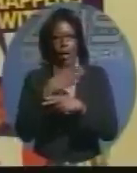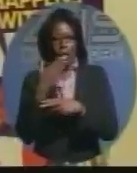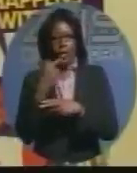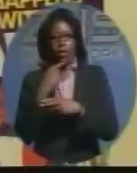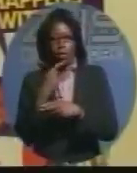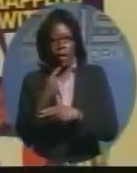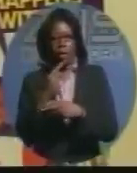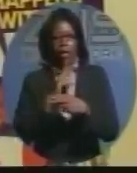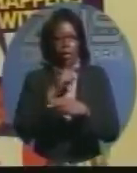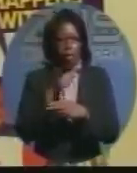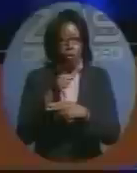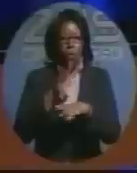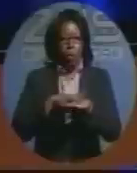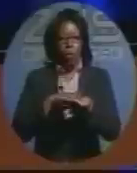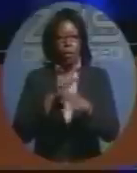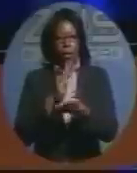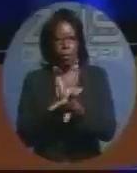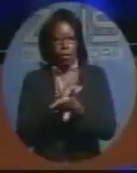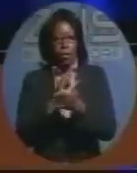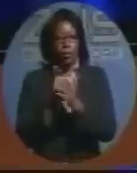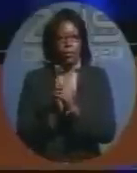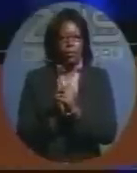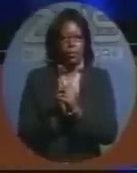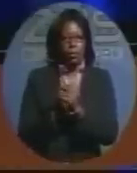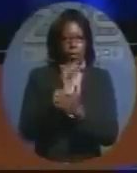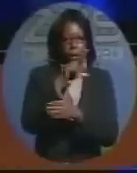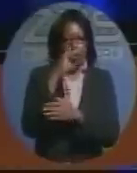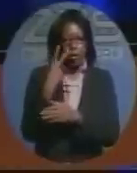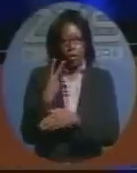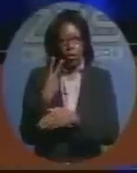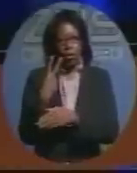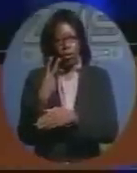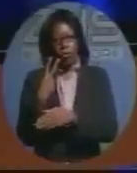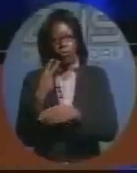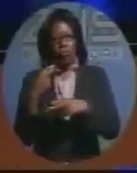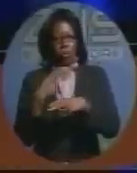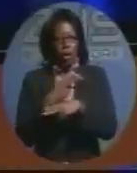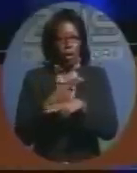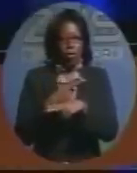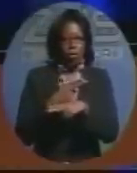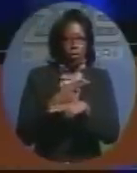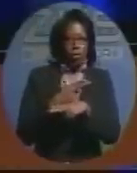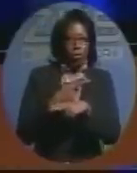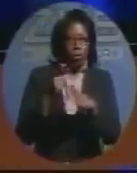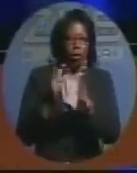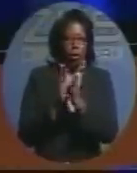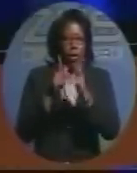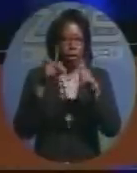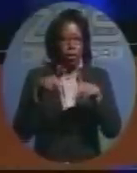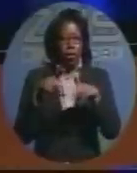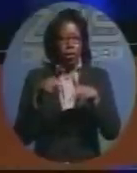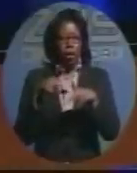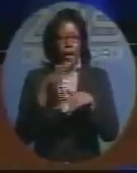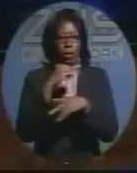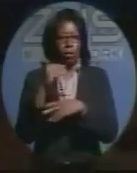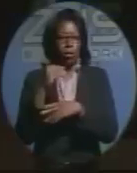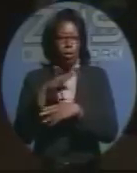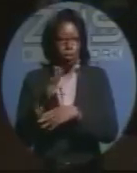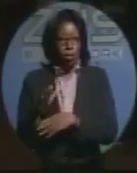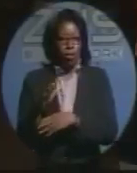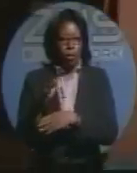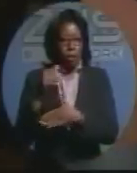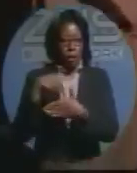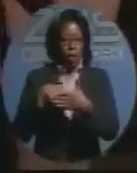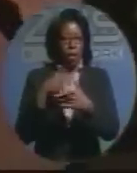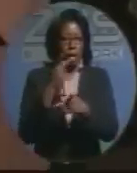Swain, ZNS Network News. 32 illegals, including 3 children, have been taken in by immigration officials. They're